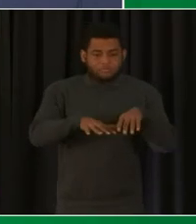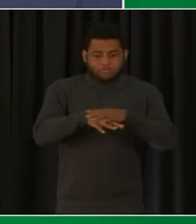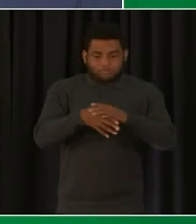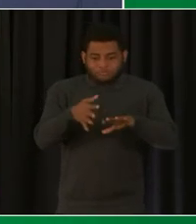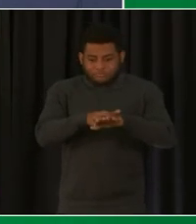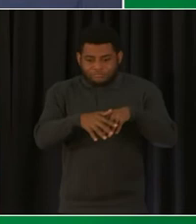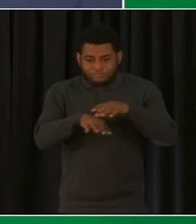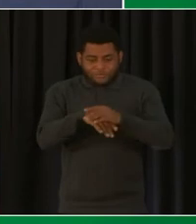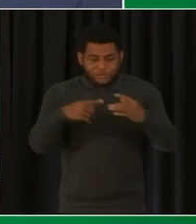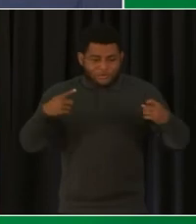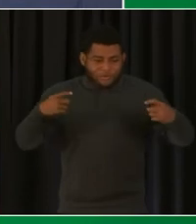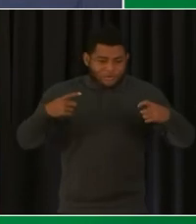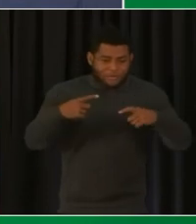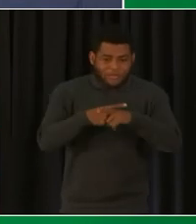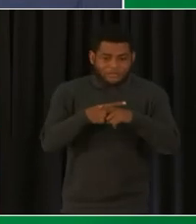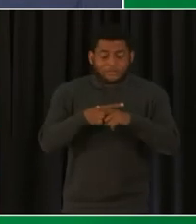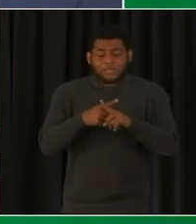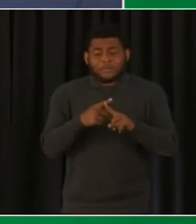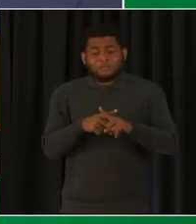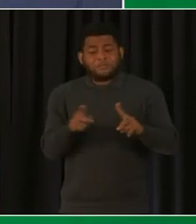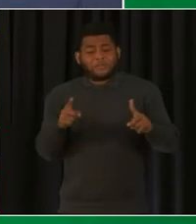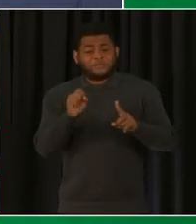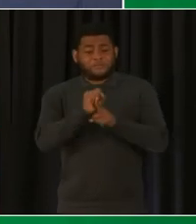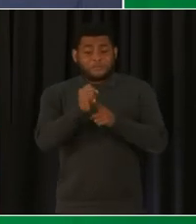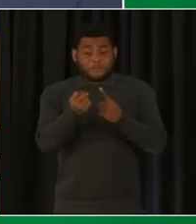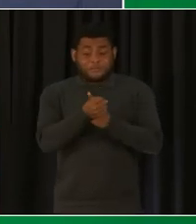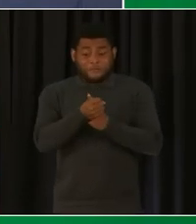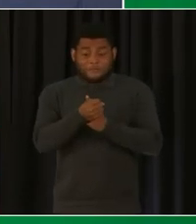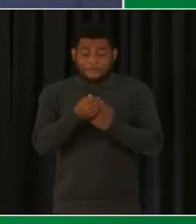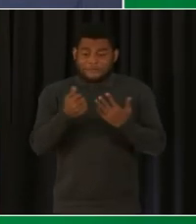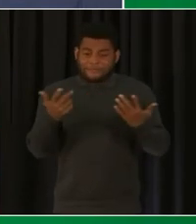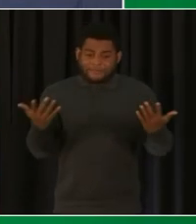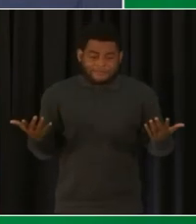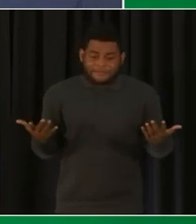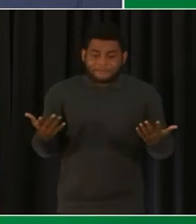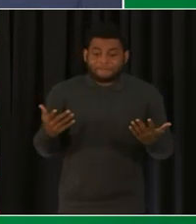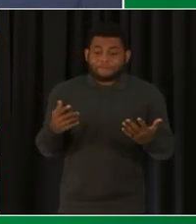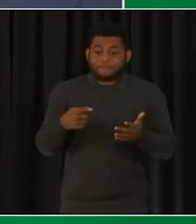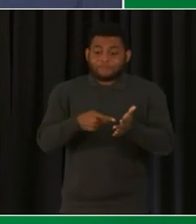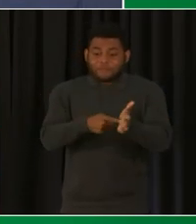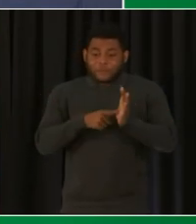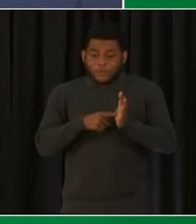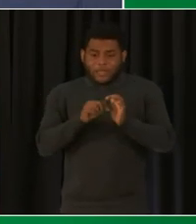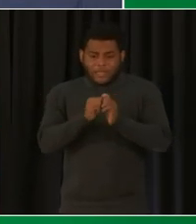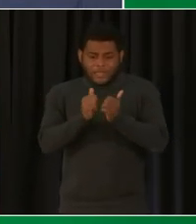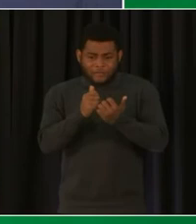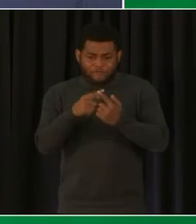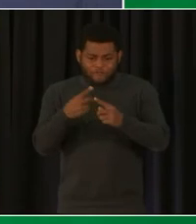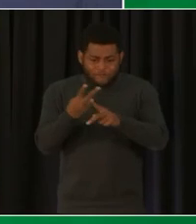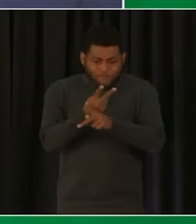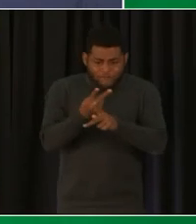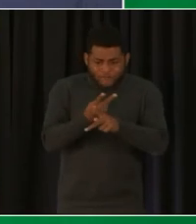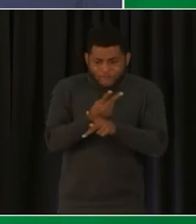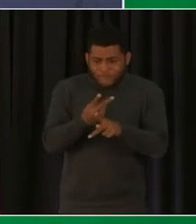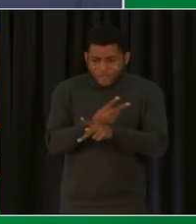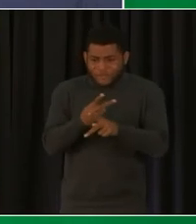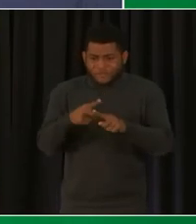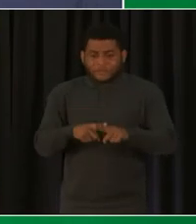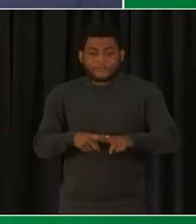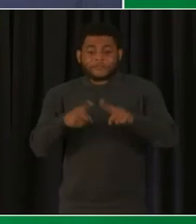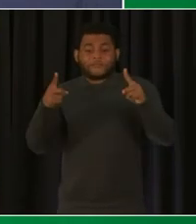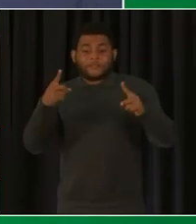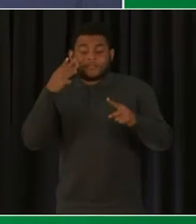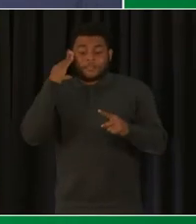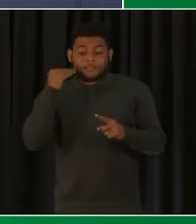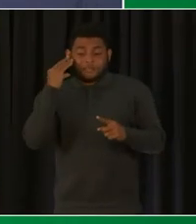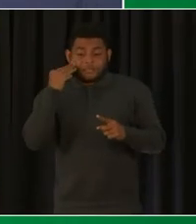in unprecedented circumstances, and obviously requiring us to navigate some uncharted territory. My question really has to do with